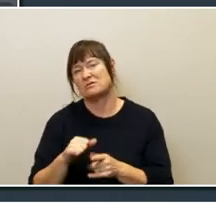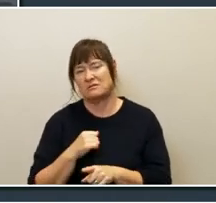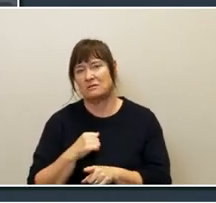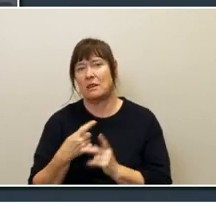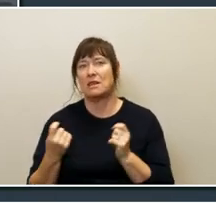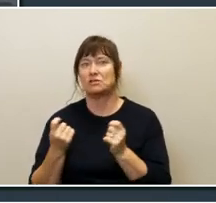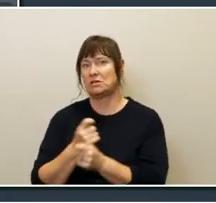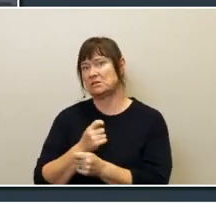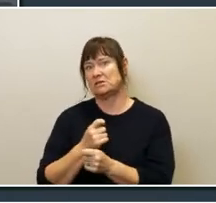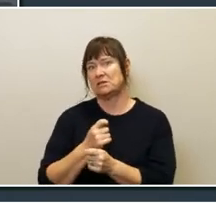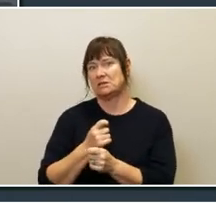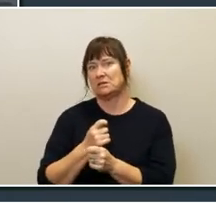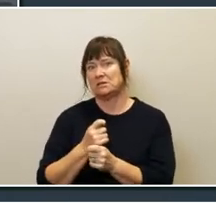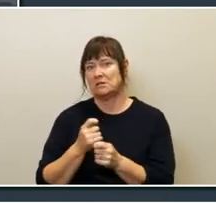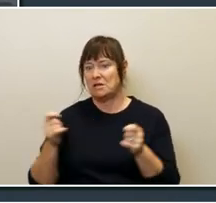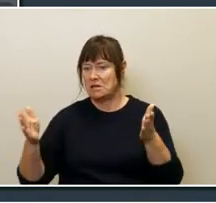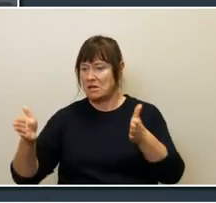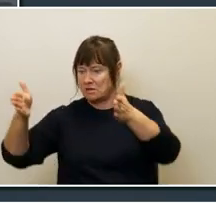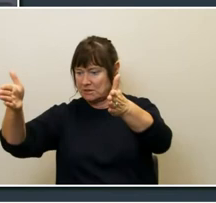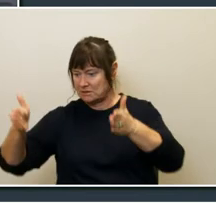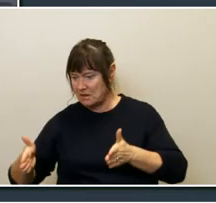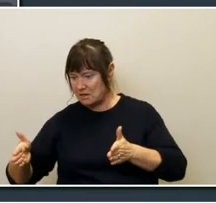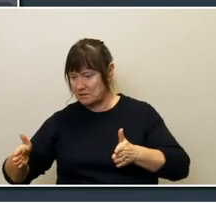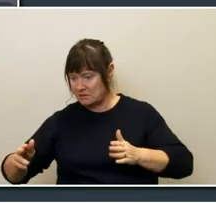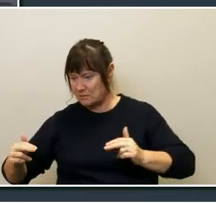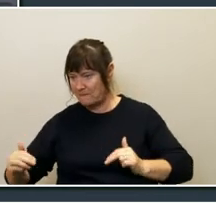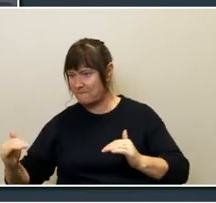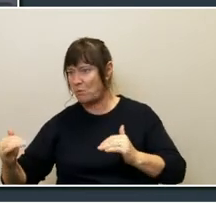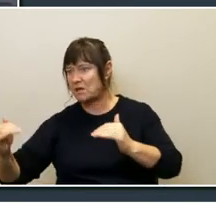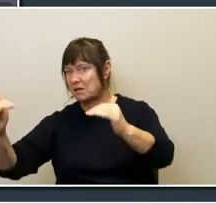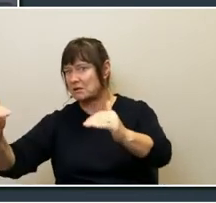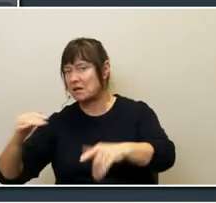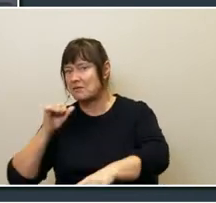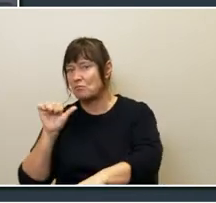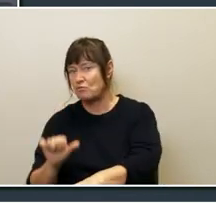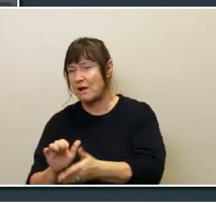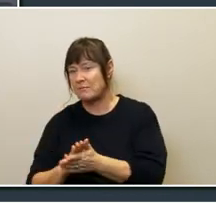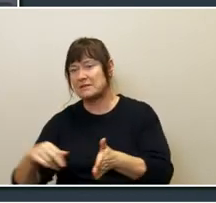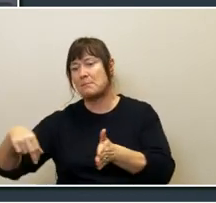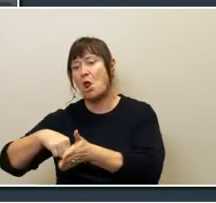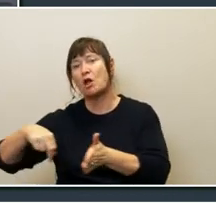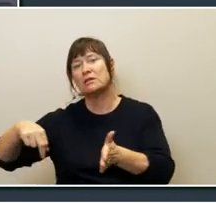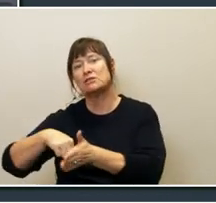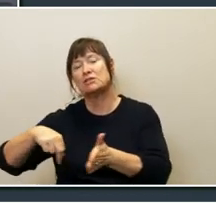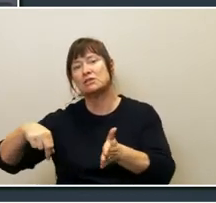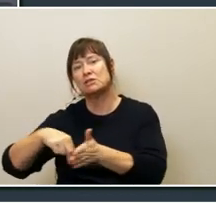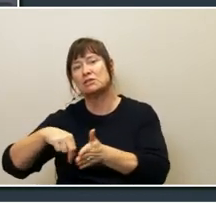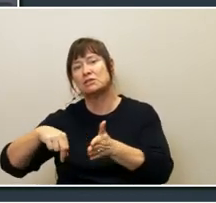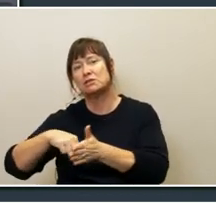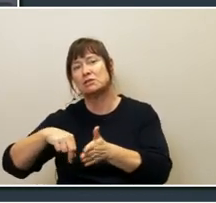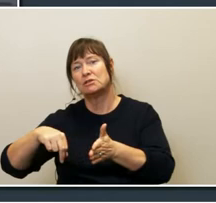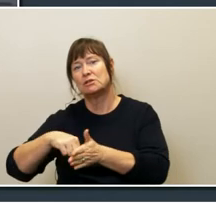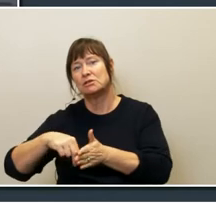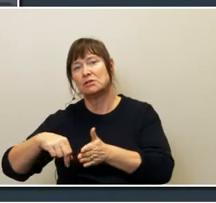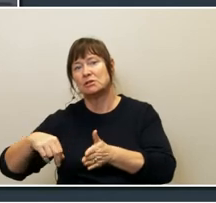was sort of half filled in on each side. And if I'm correct, I hear that's causing problems in the estuary now with